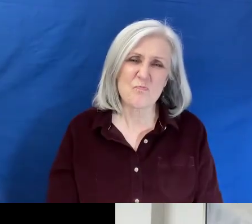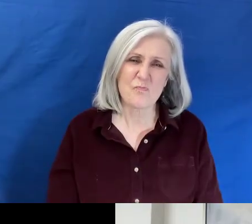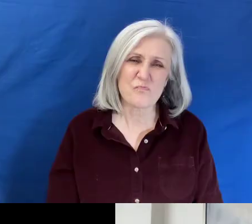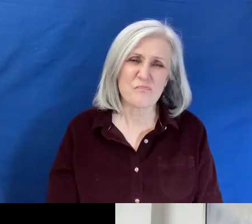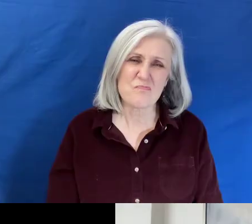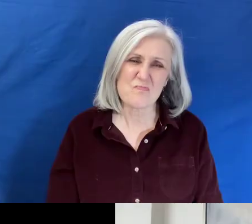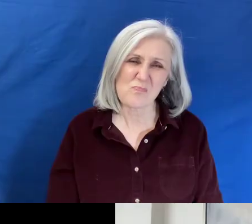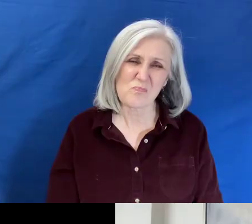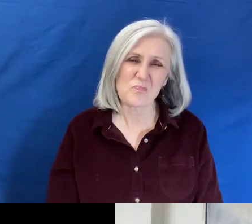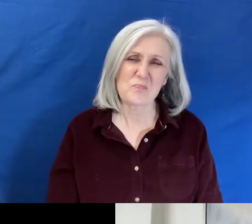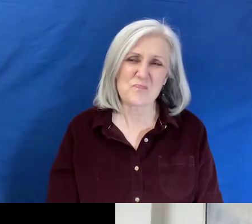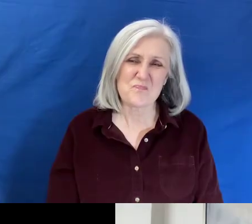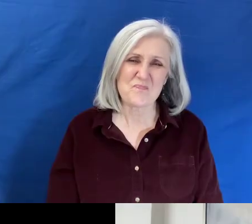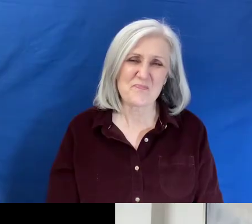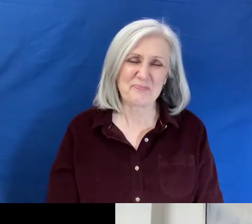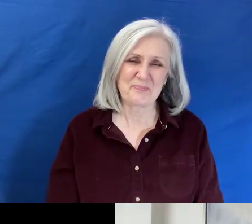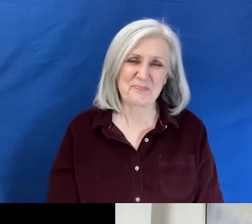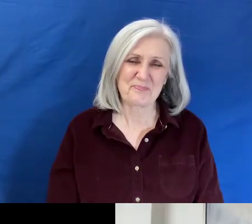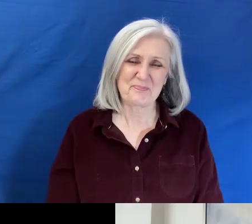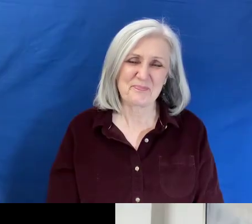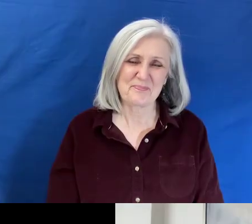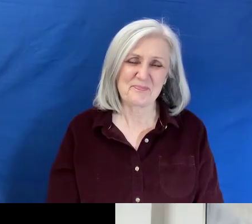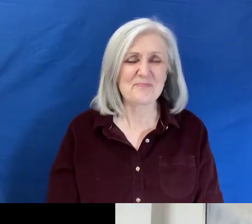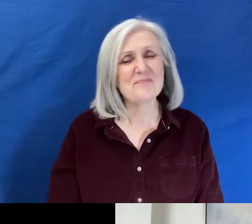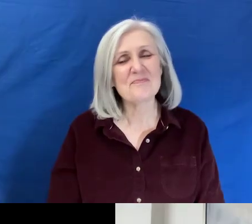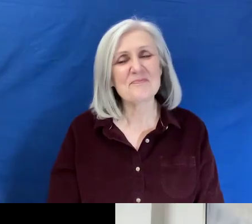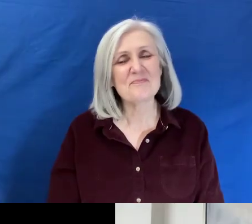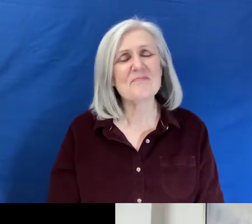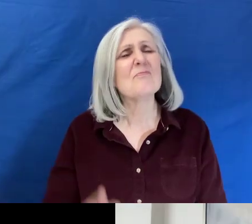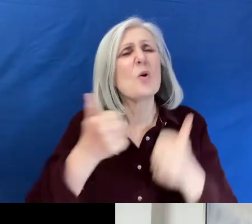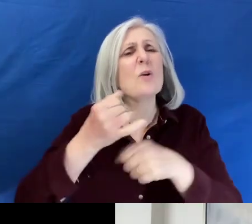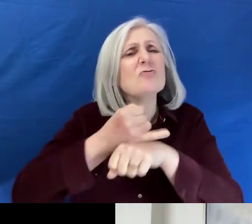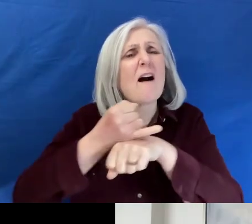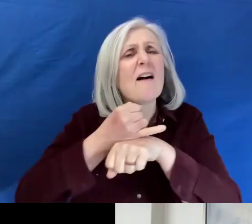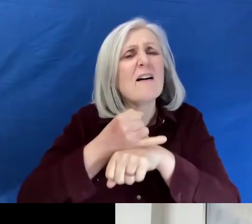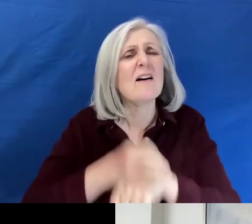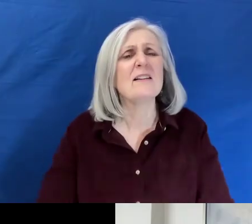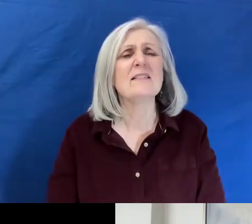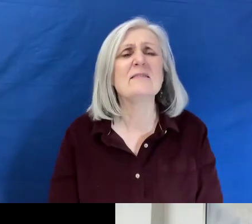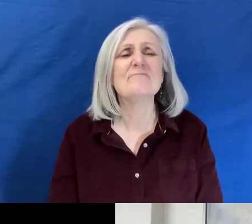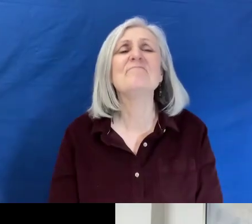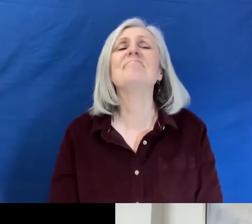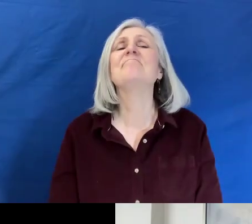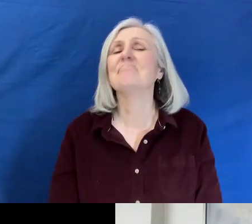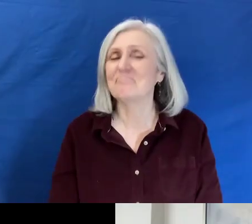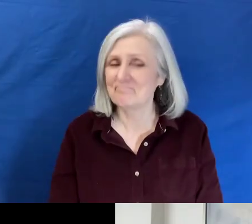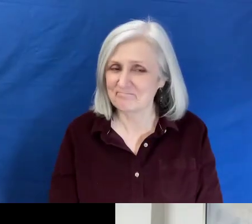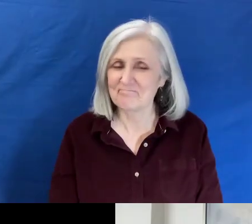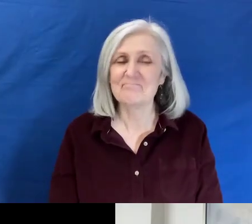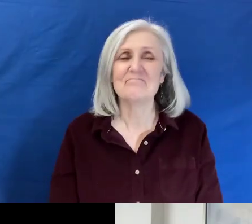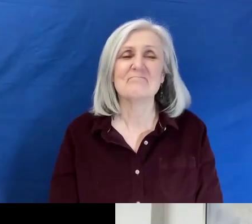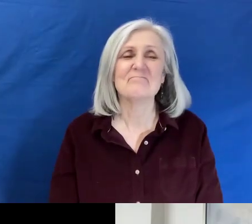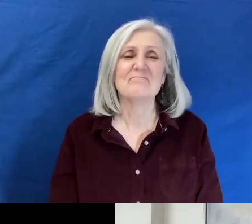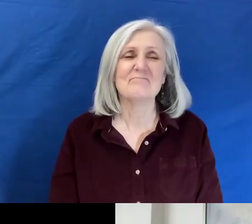I will see my sister at least twice. So I'm very What excited about that. which island is she on? Why? Why? Okay. Yeah, I was a